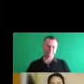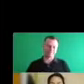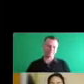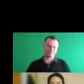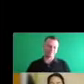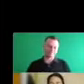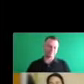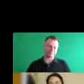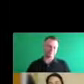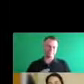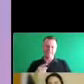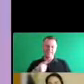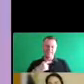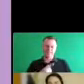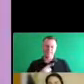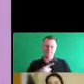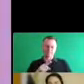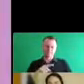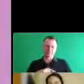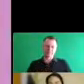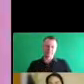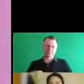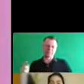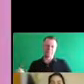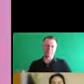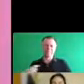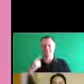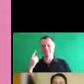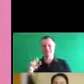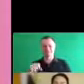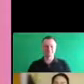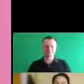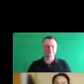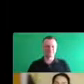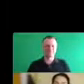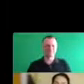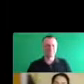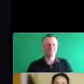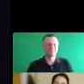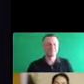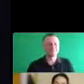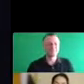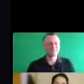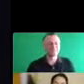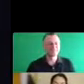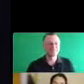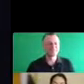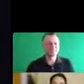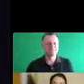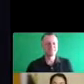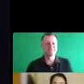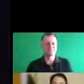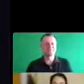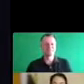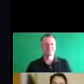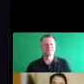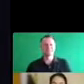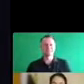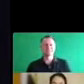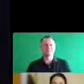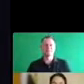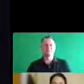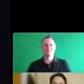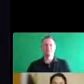about this one for ages, but yeah, I think so. The series of images that you have presented